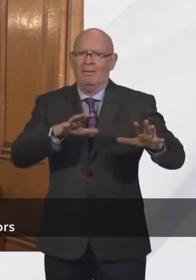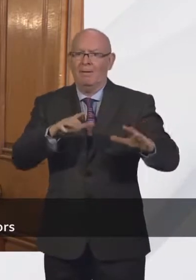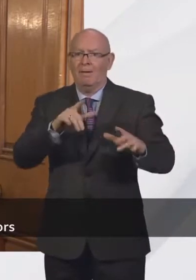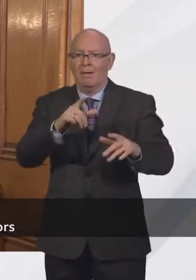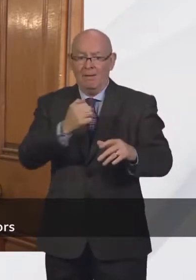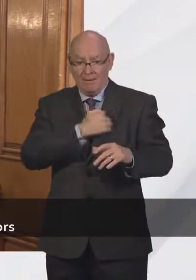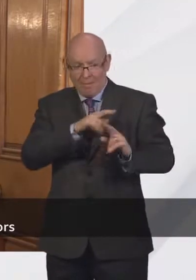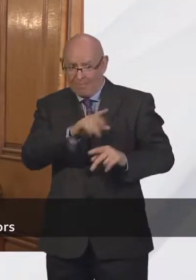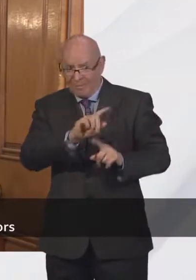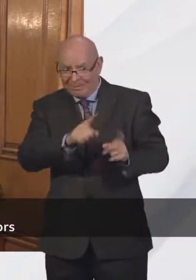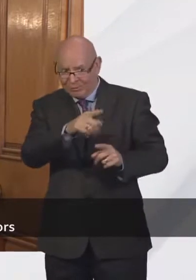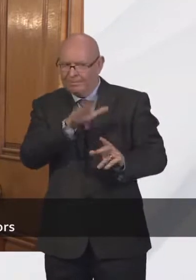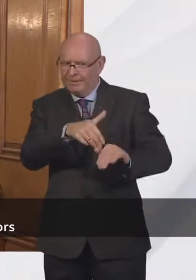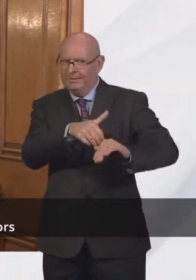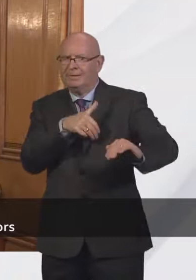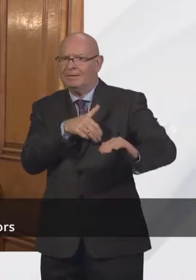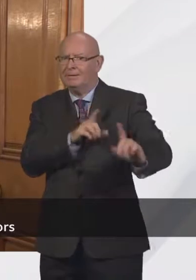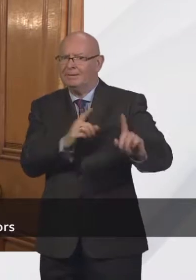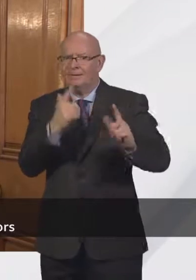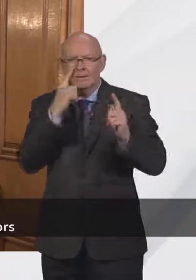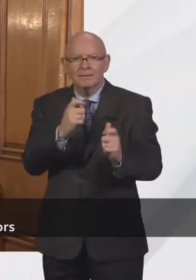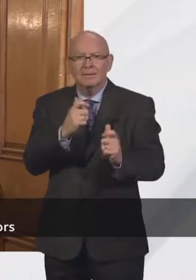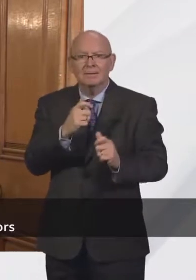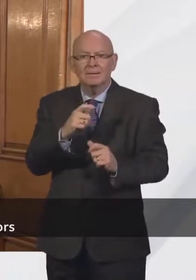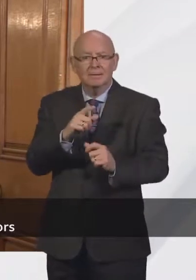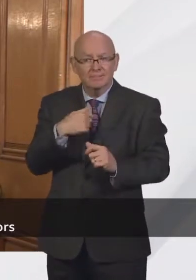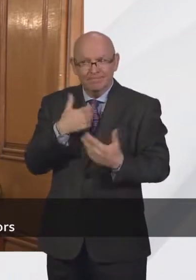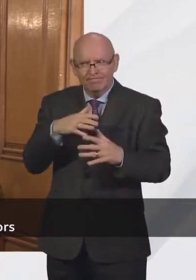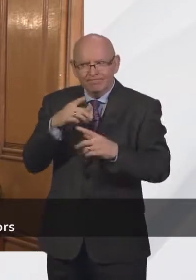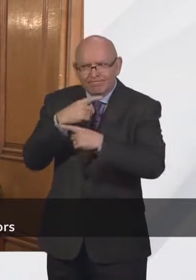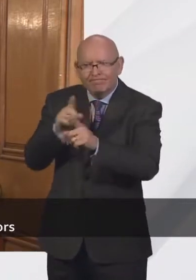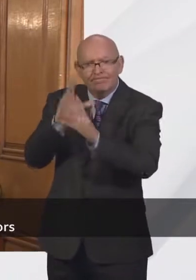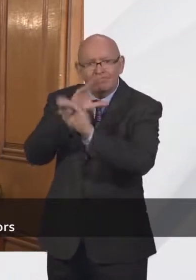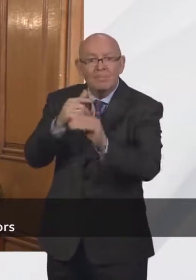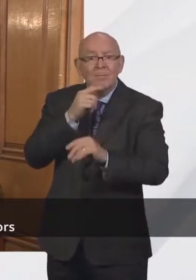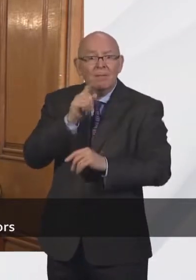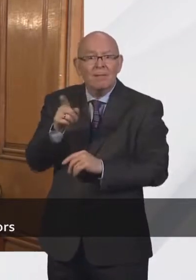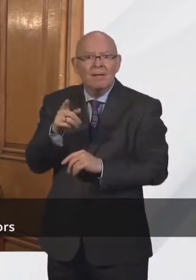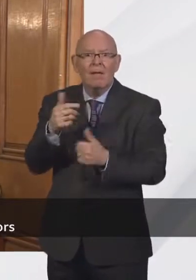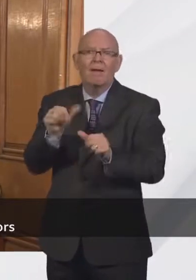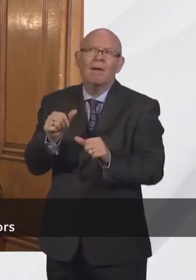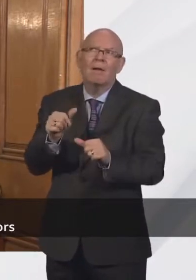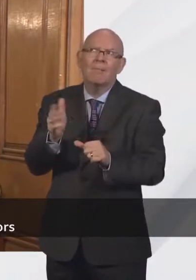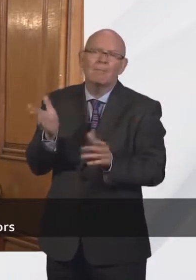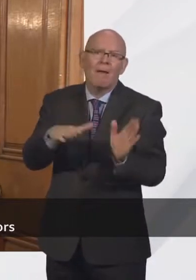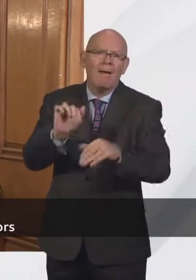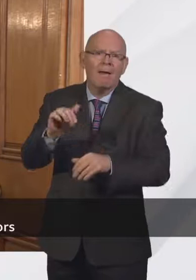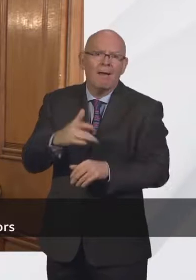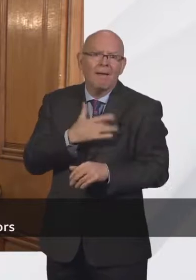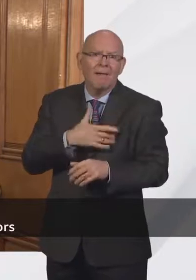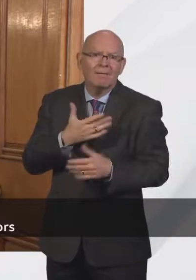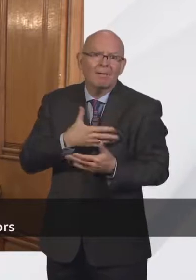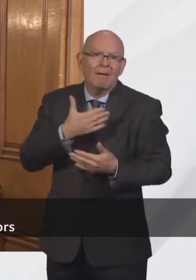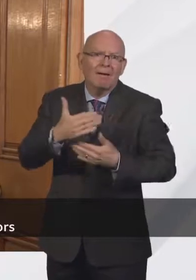their social contact rather than forcing them to do so through legislation. And